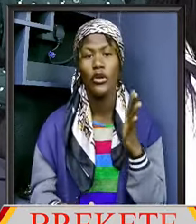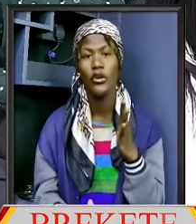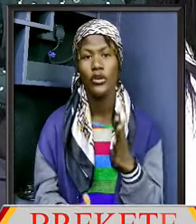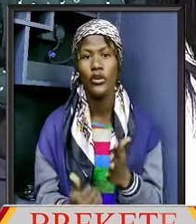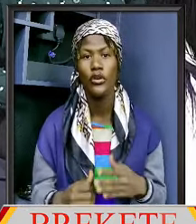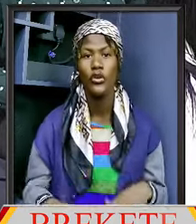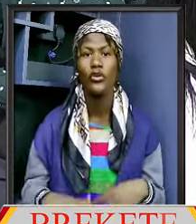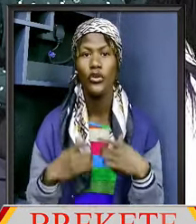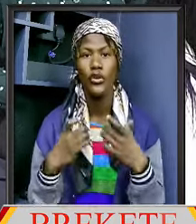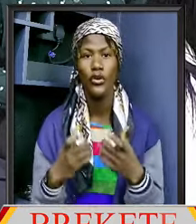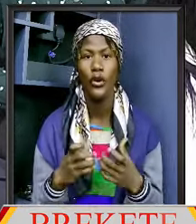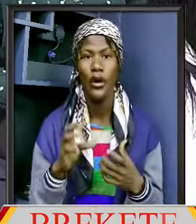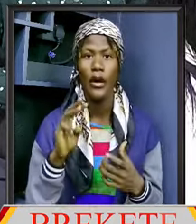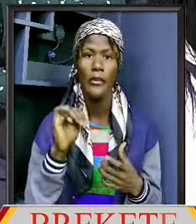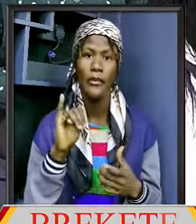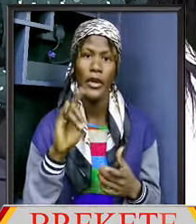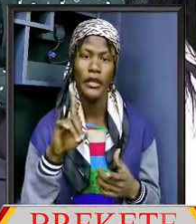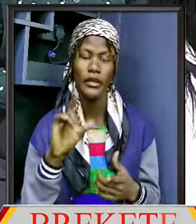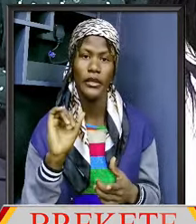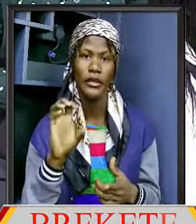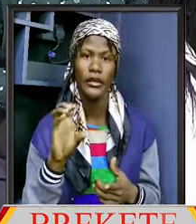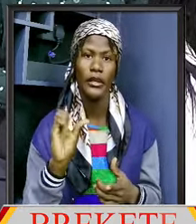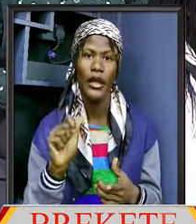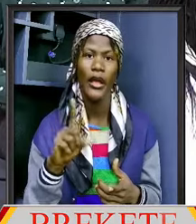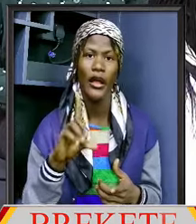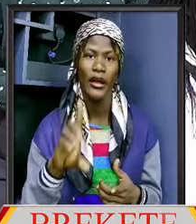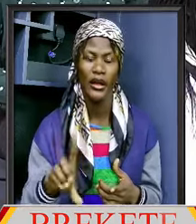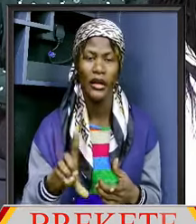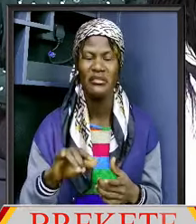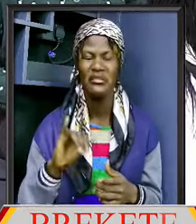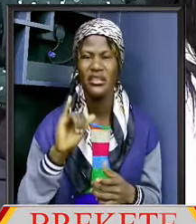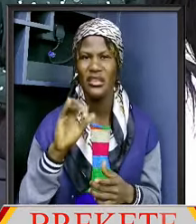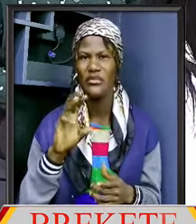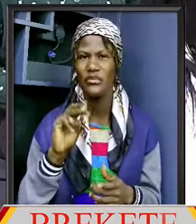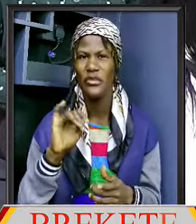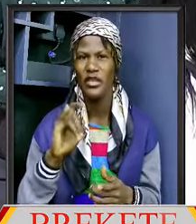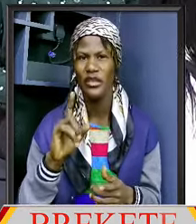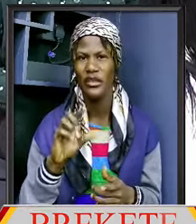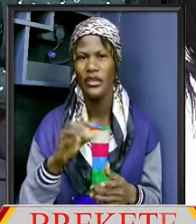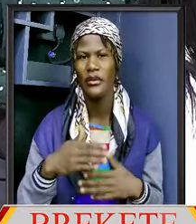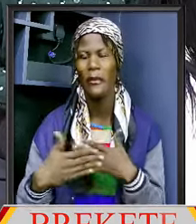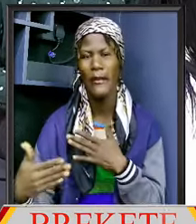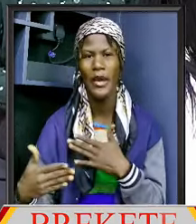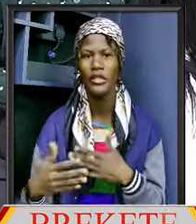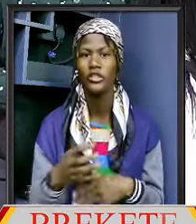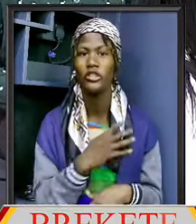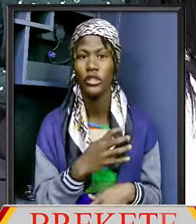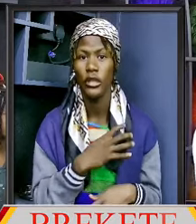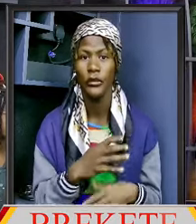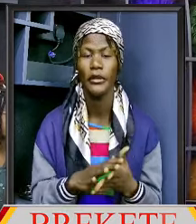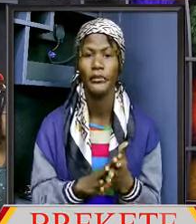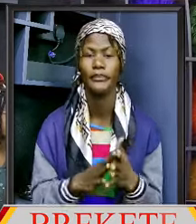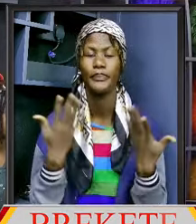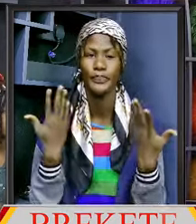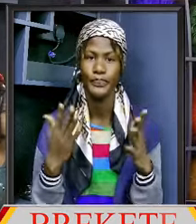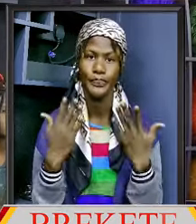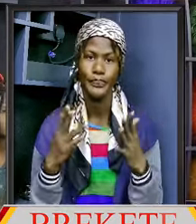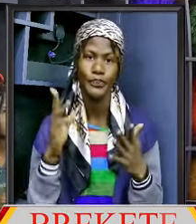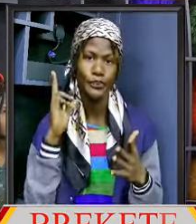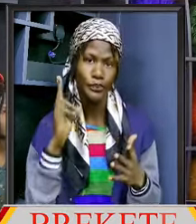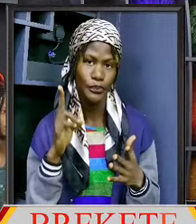scientist for an and immediate past chairman YMLSF FCT. Look, we appreciate